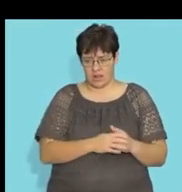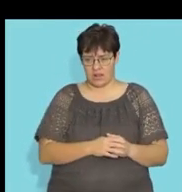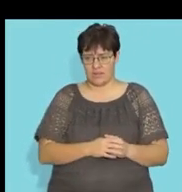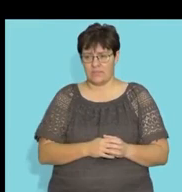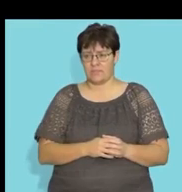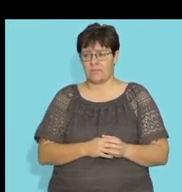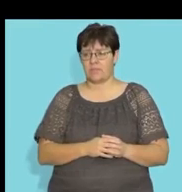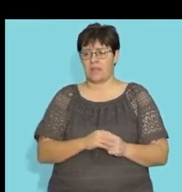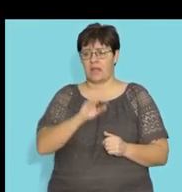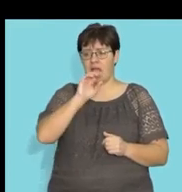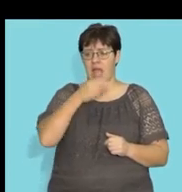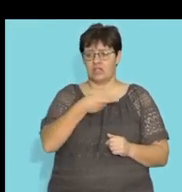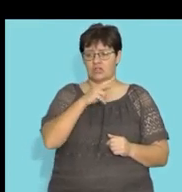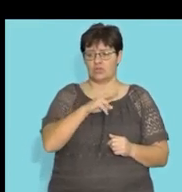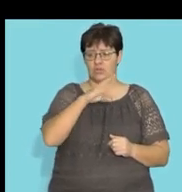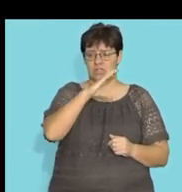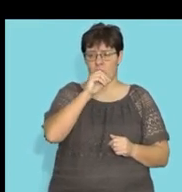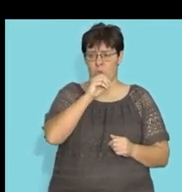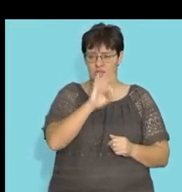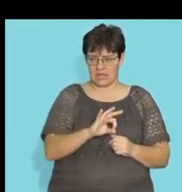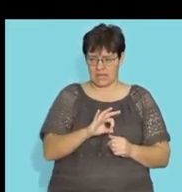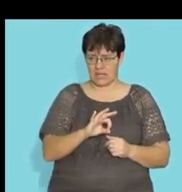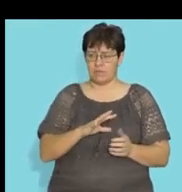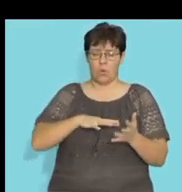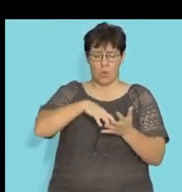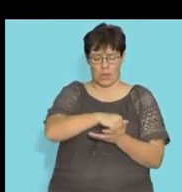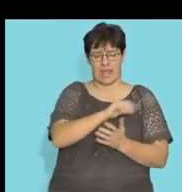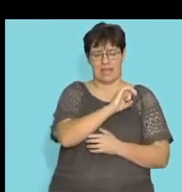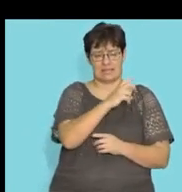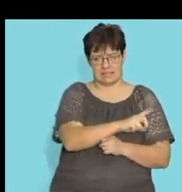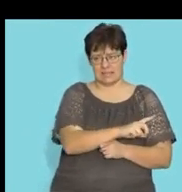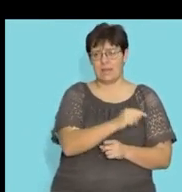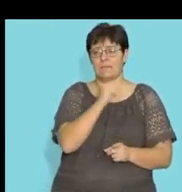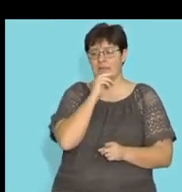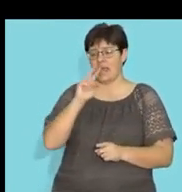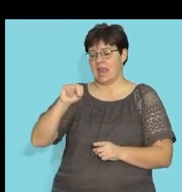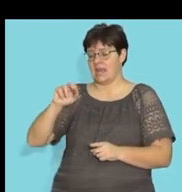weak acid. So if we look at the carbonate ions here,